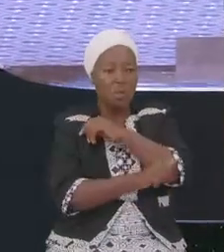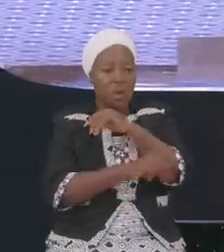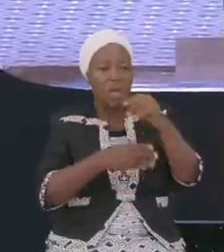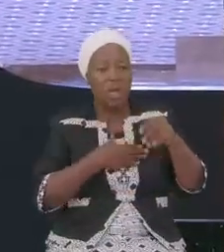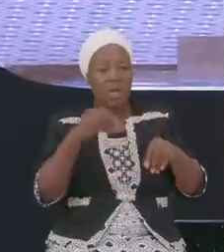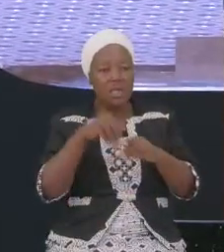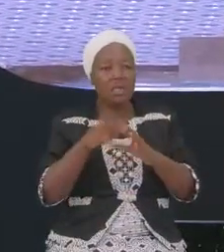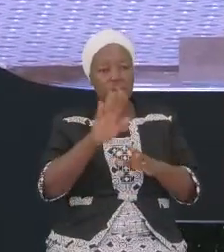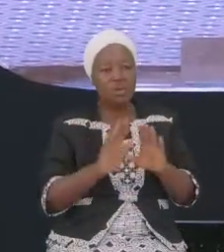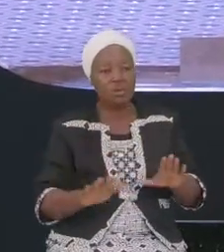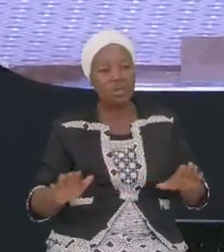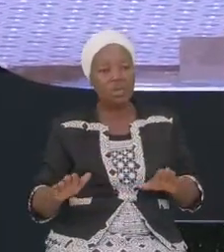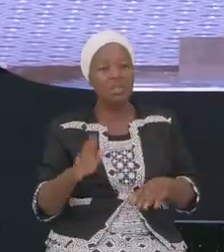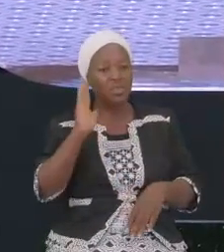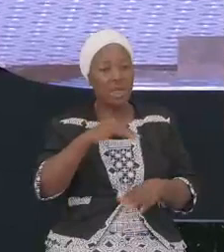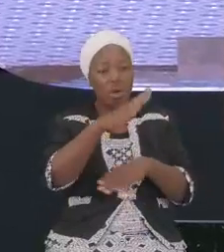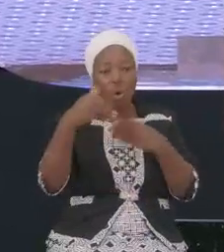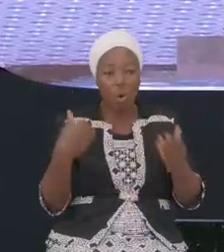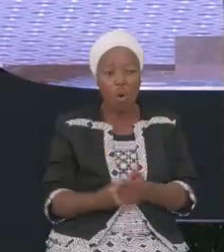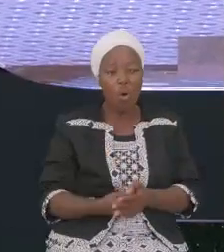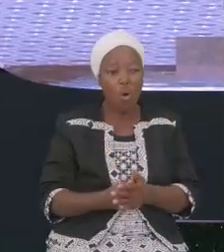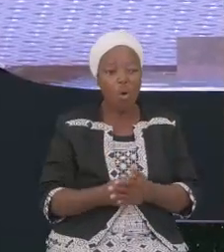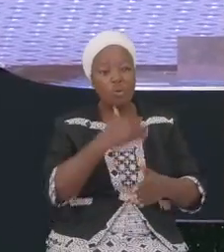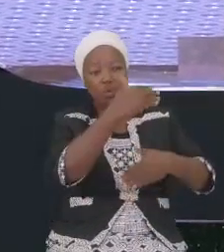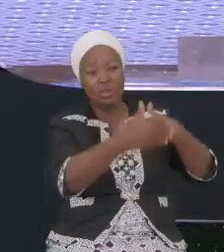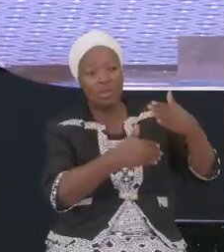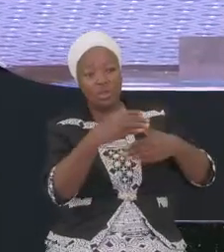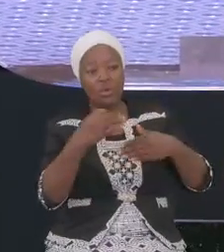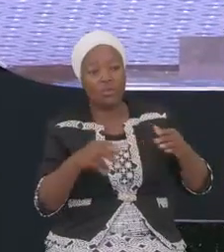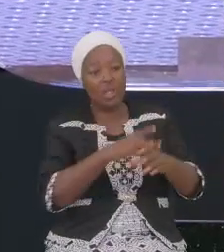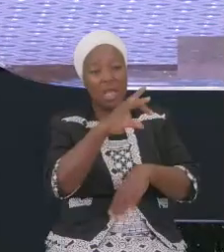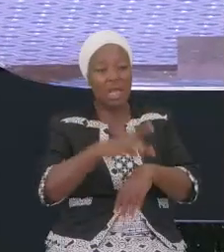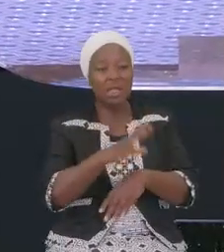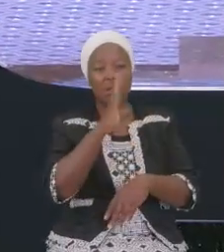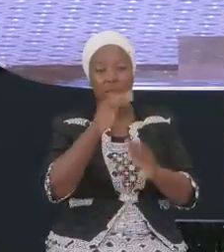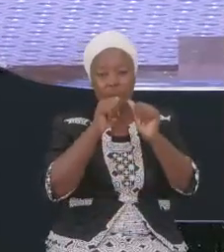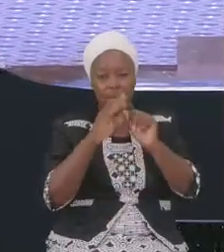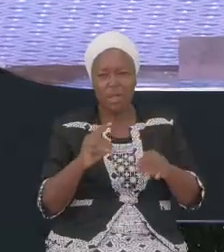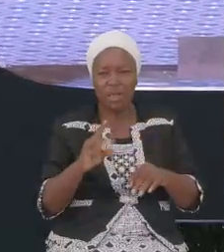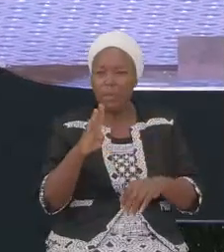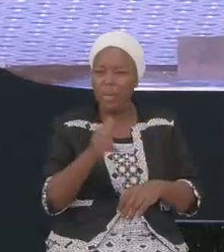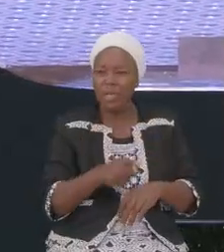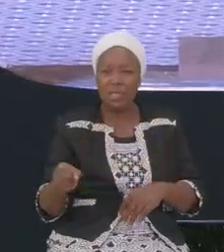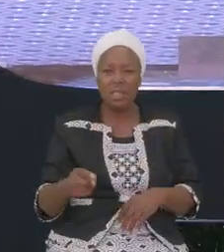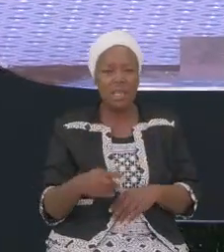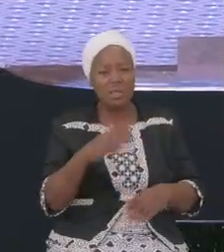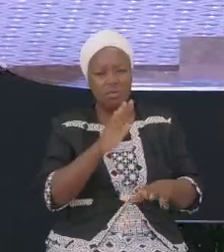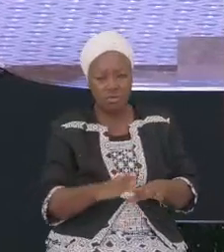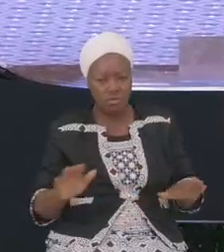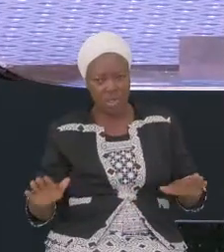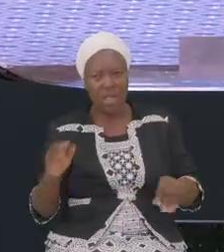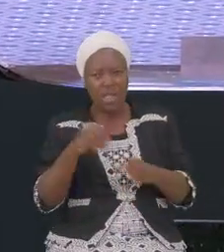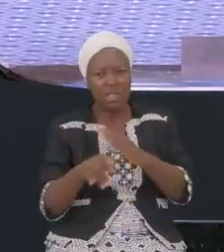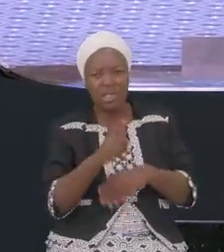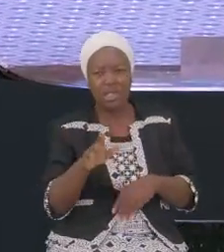seed shall all kindreds of the earth be blessed. By thy seed, in thy